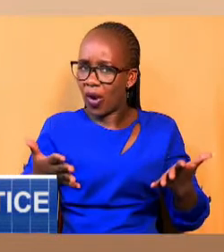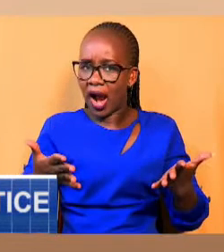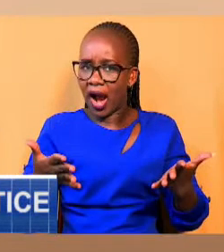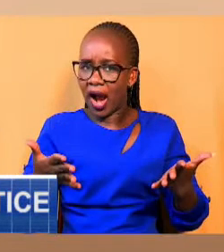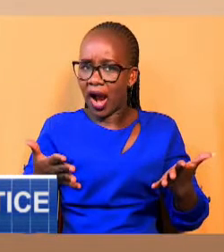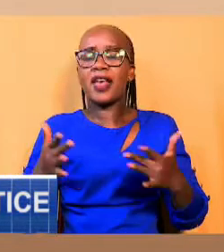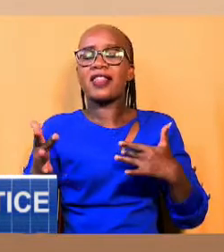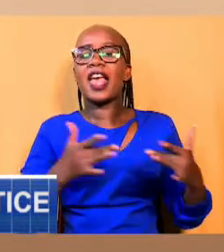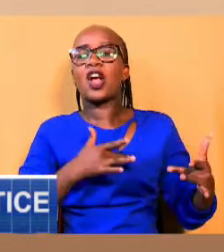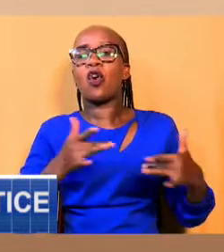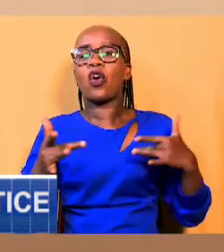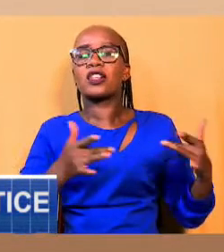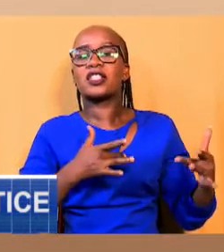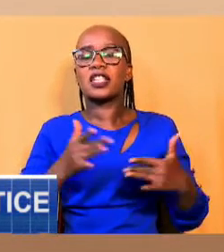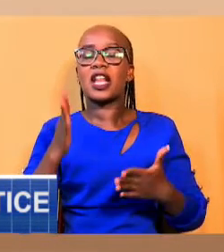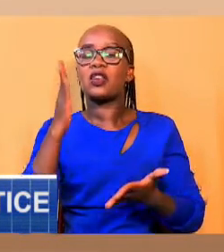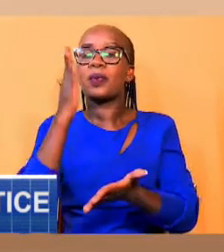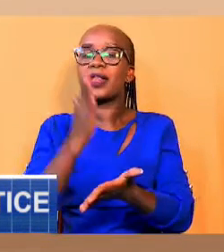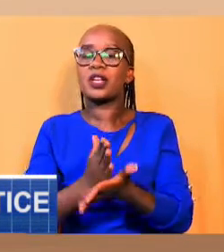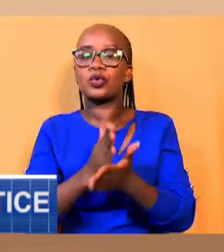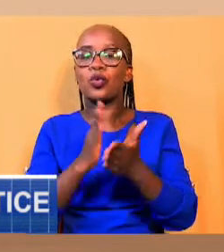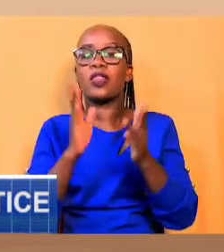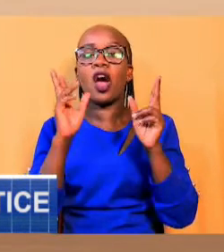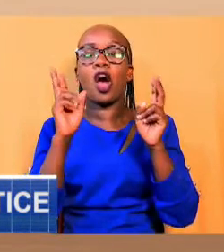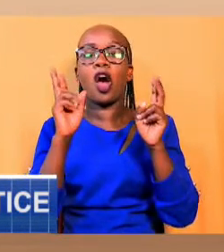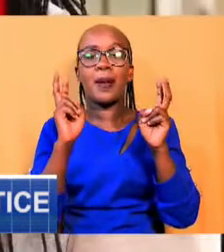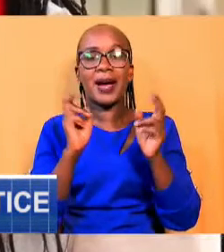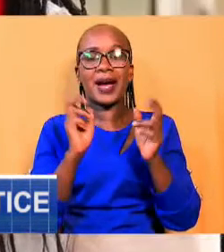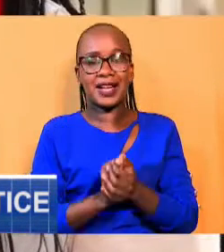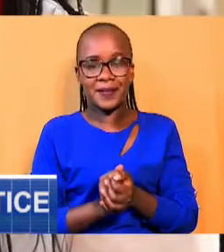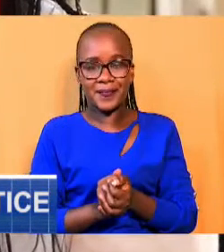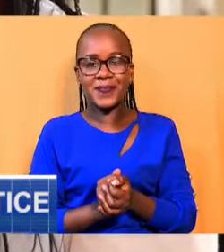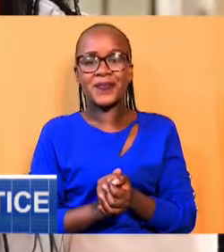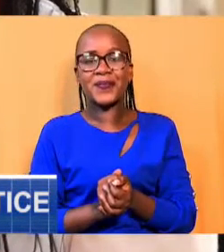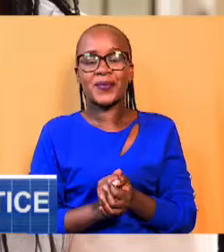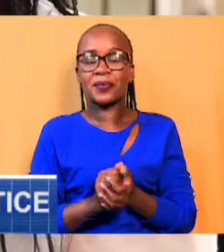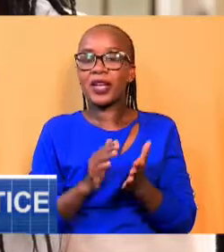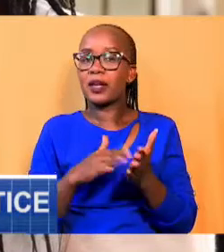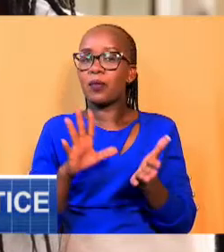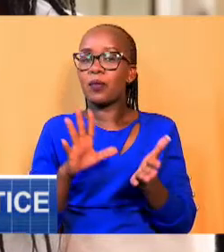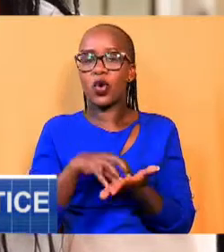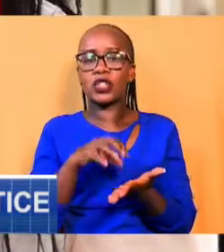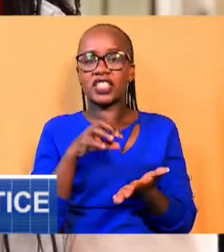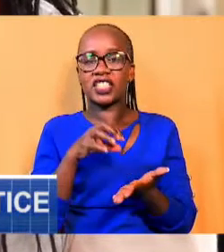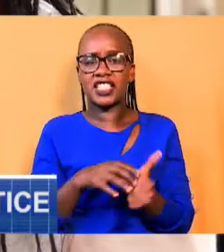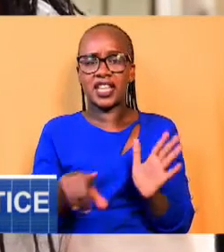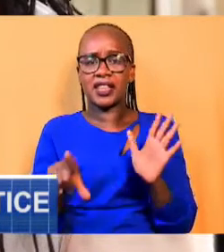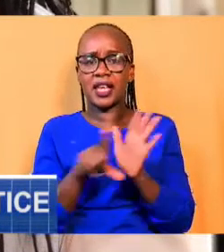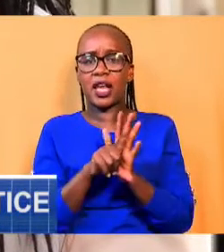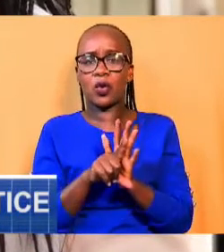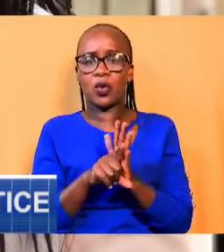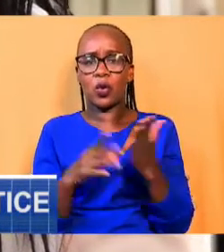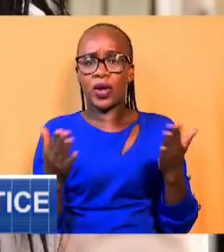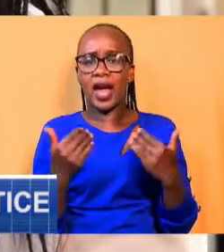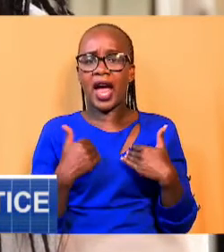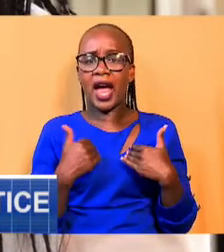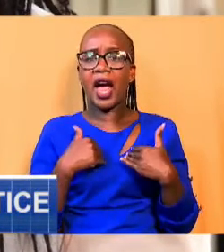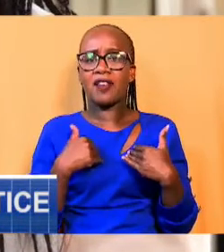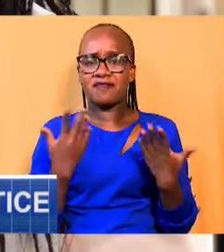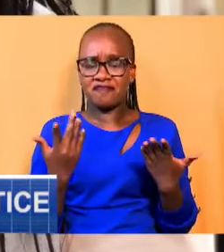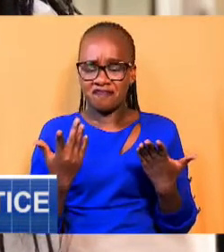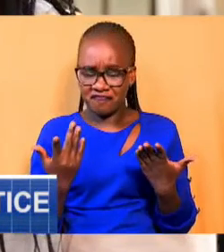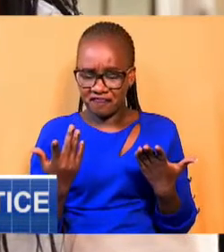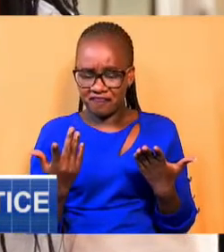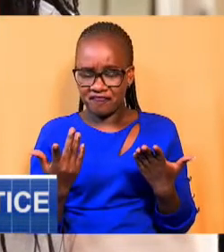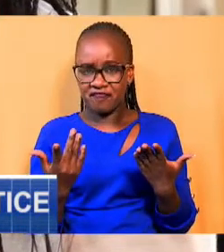of what they consider to be the truth of the matter. And in most cases, you find it's the law that has actually put these barriers